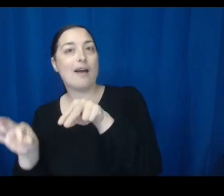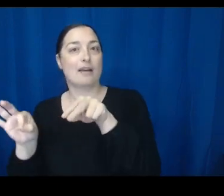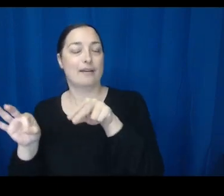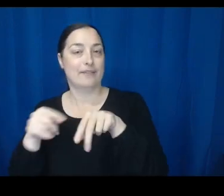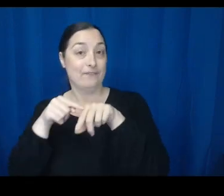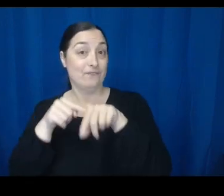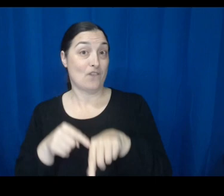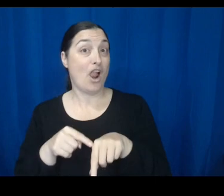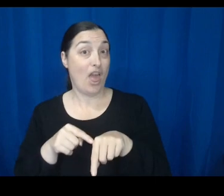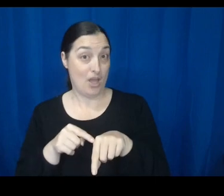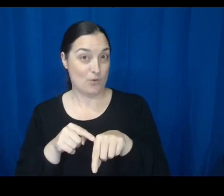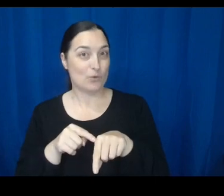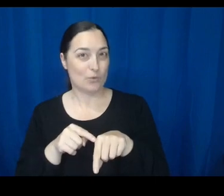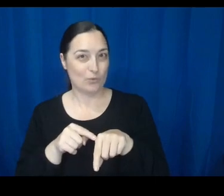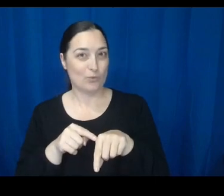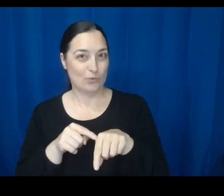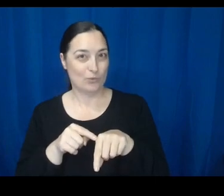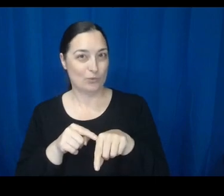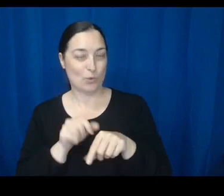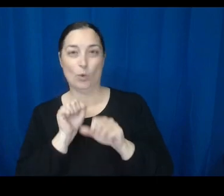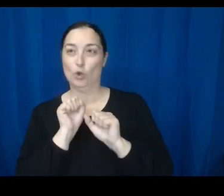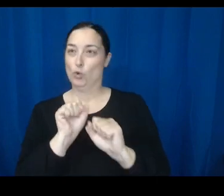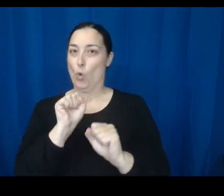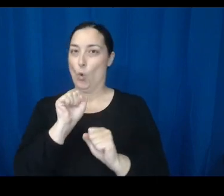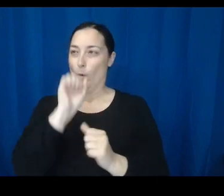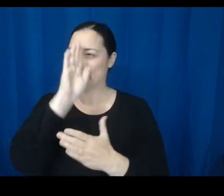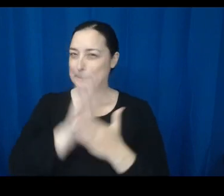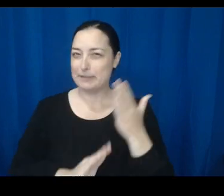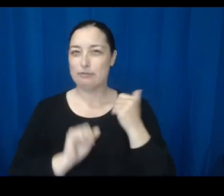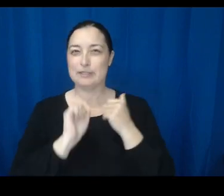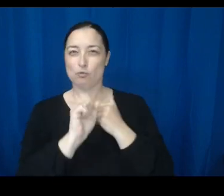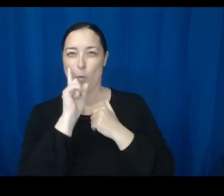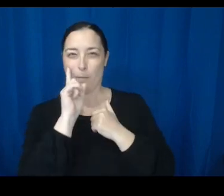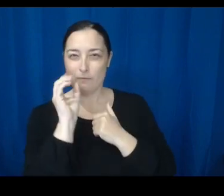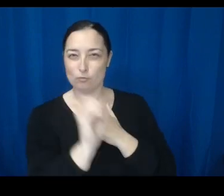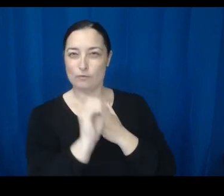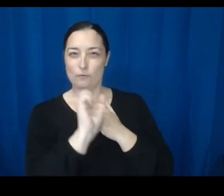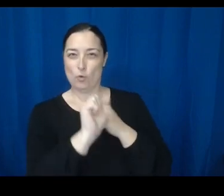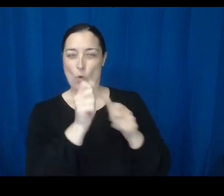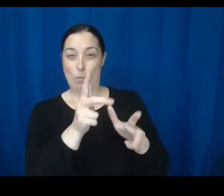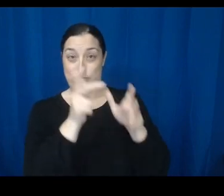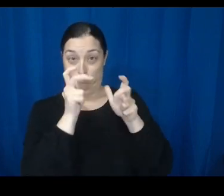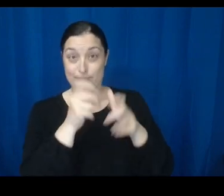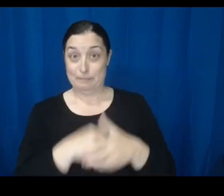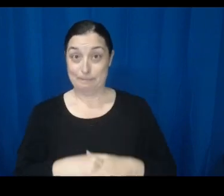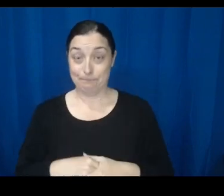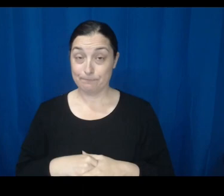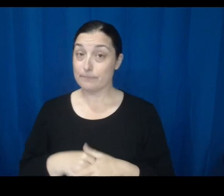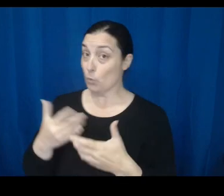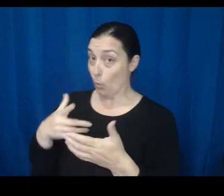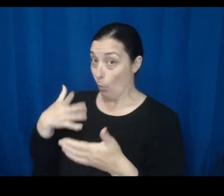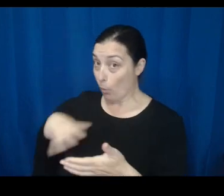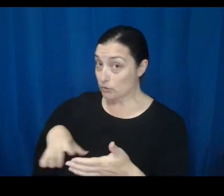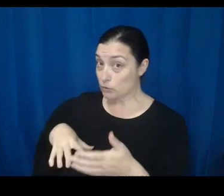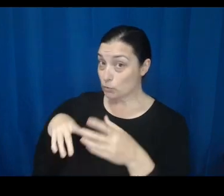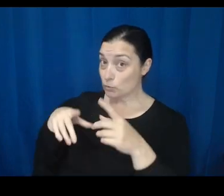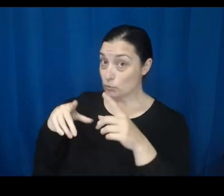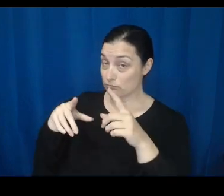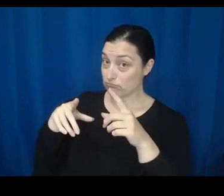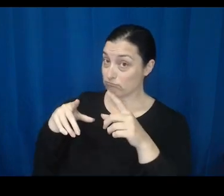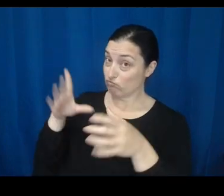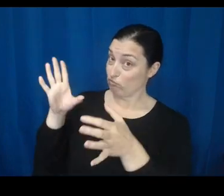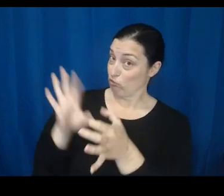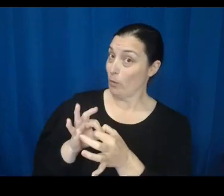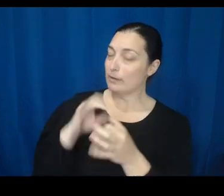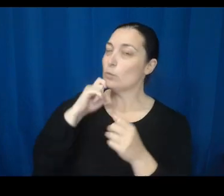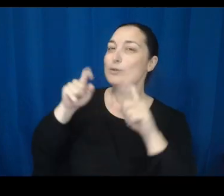alignment and experience of that edge. So okay. If you'd like to join in now, we'll start the 3 minutes, and just you